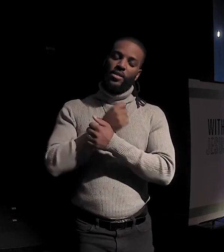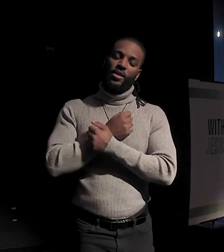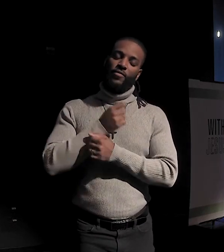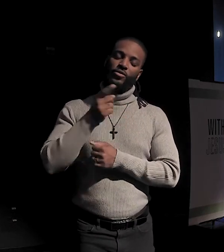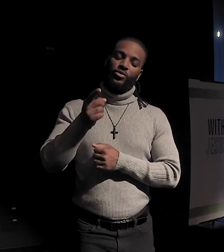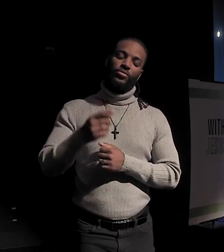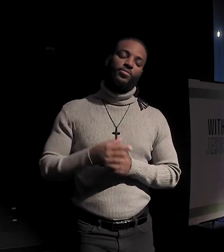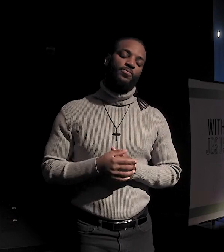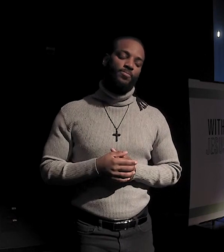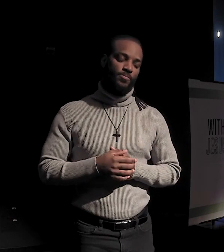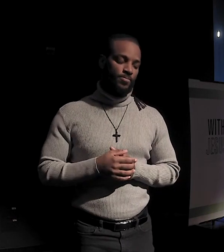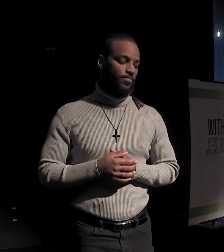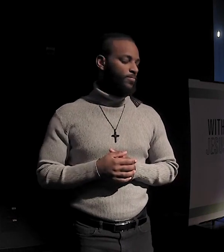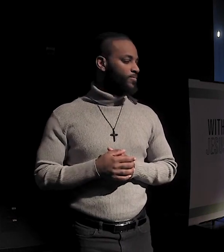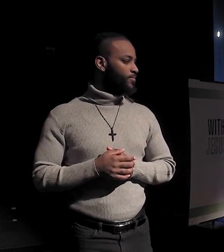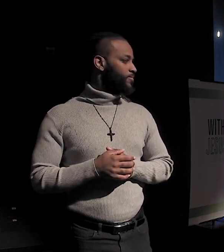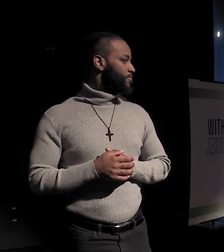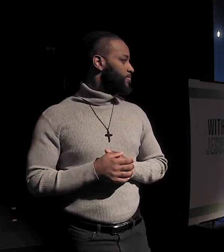most.